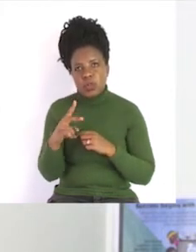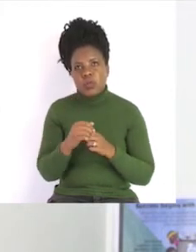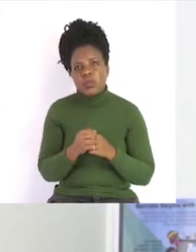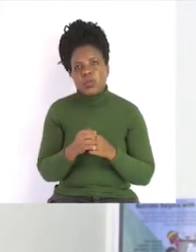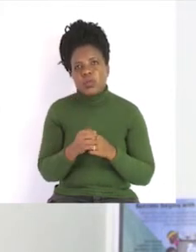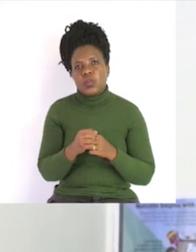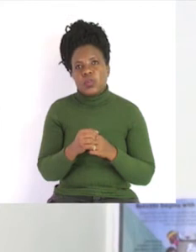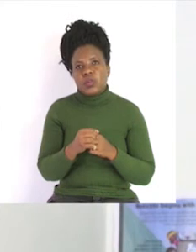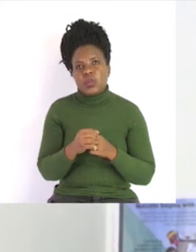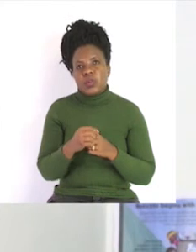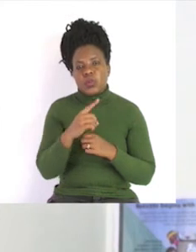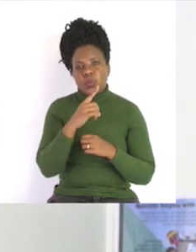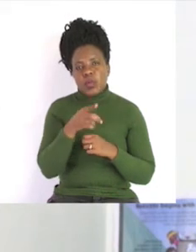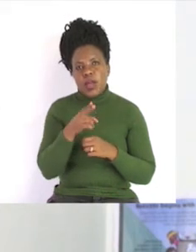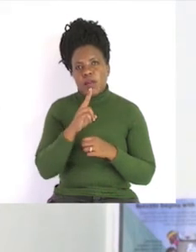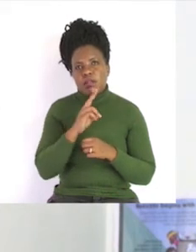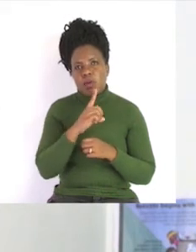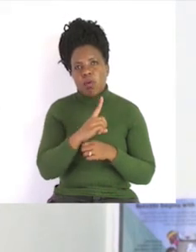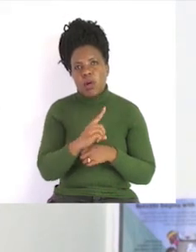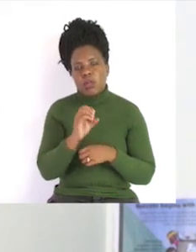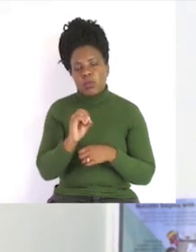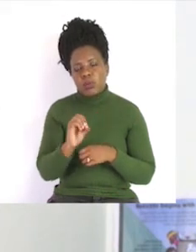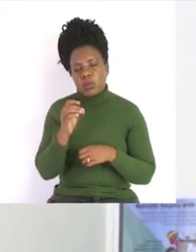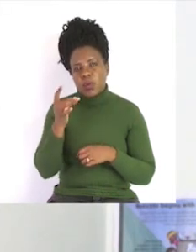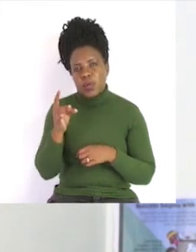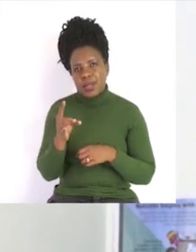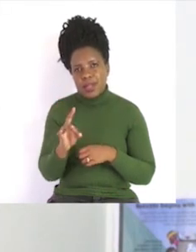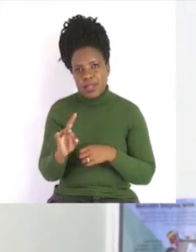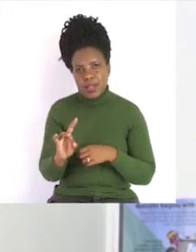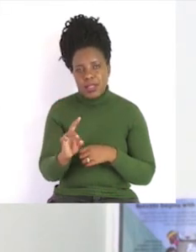it already shows us there. It's 108.